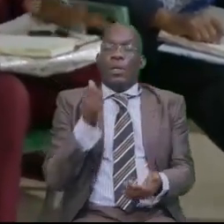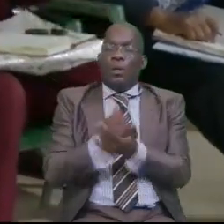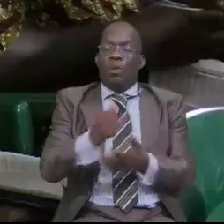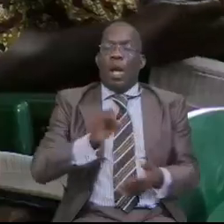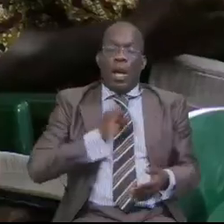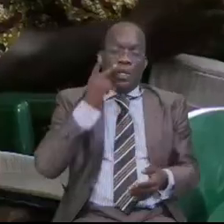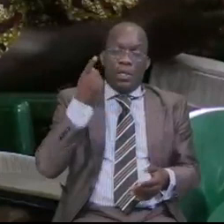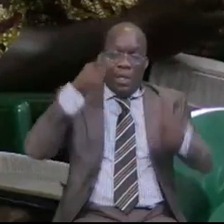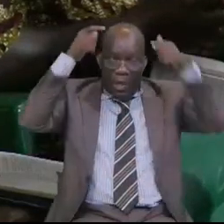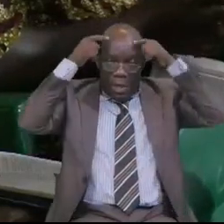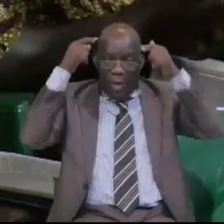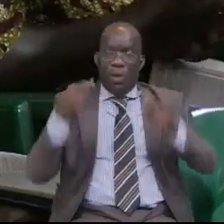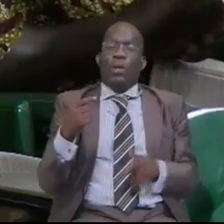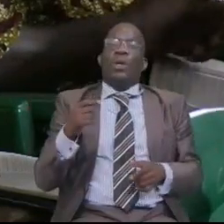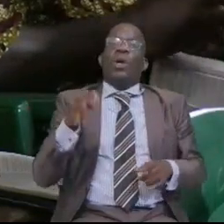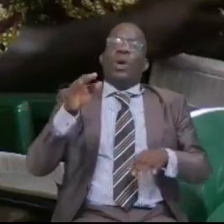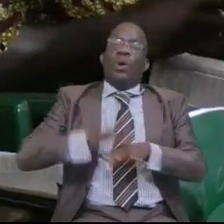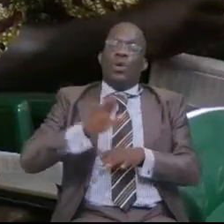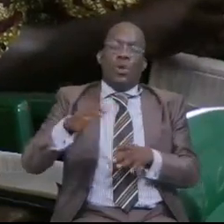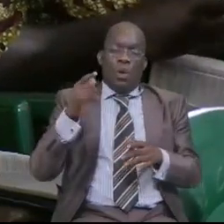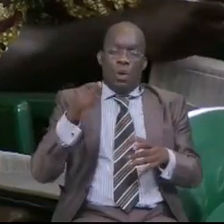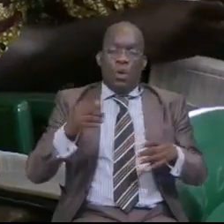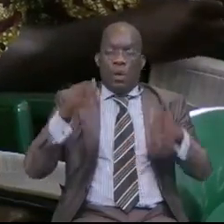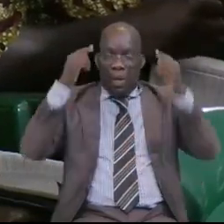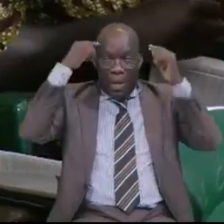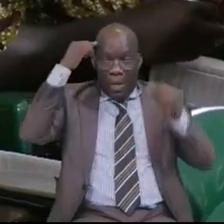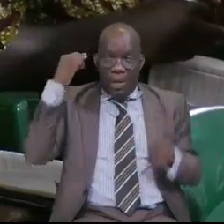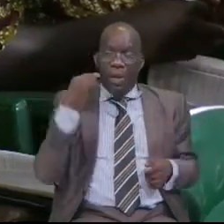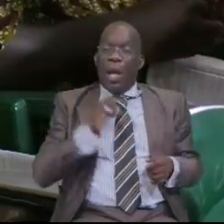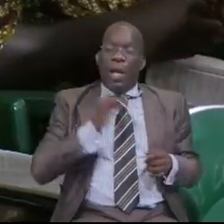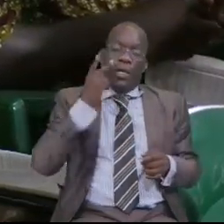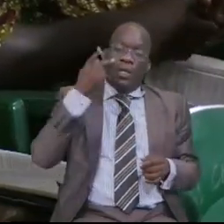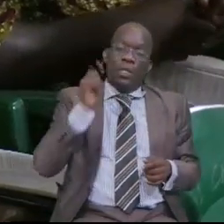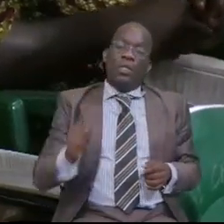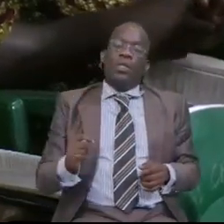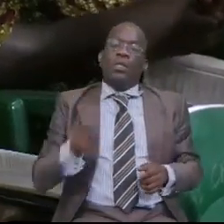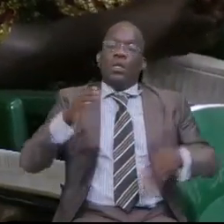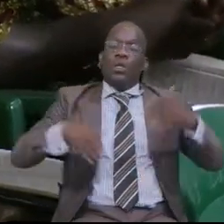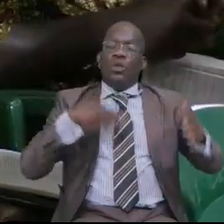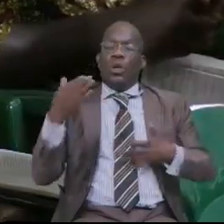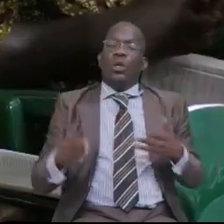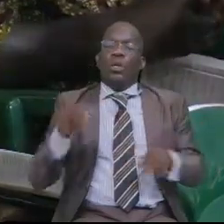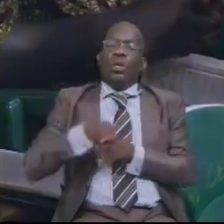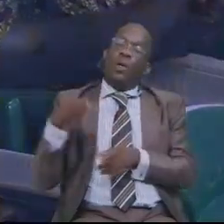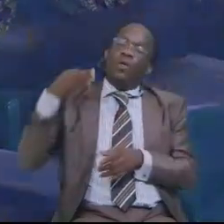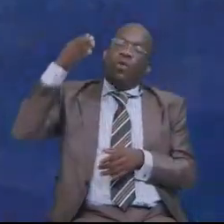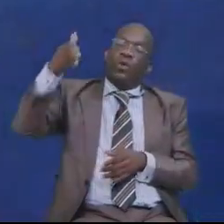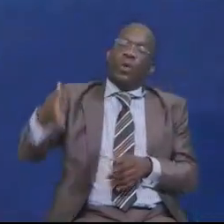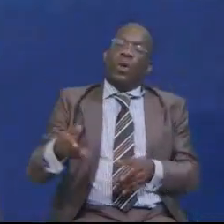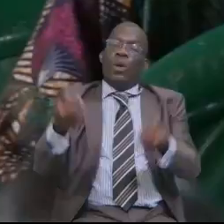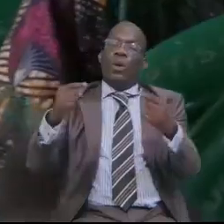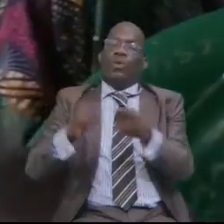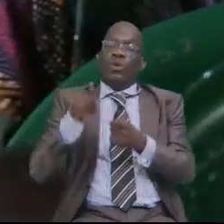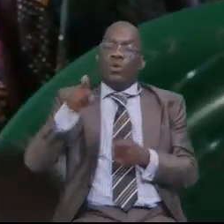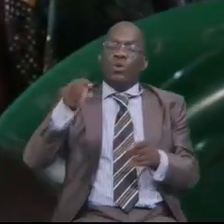head. I see the joy of heaven in future attending to you in Jesus'